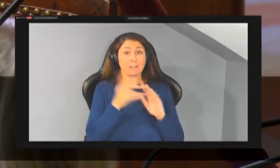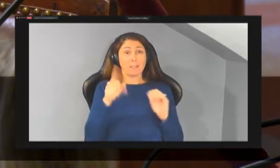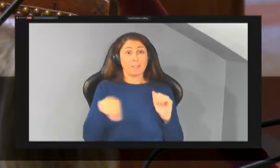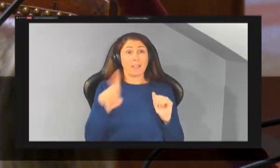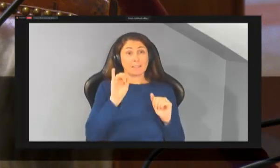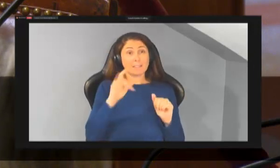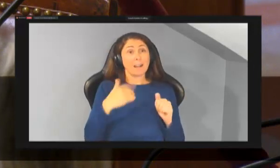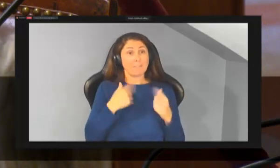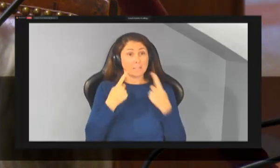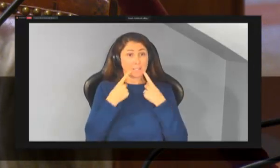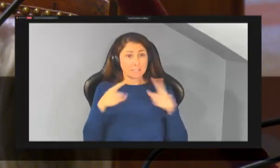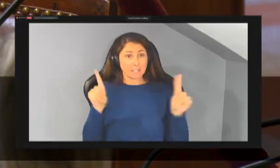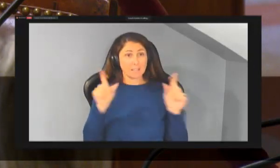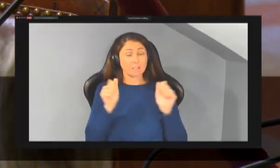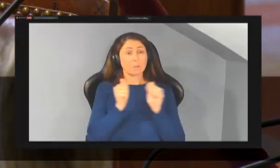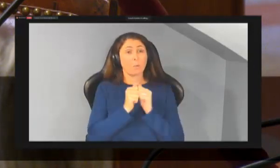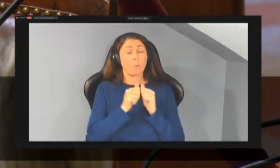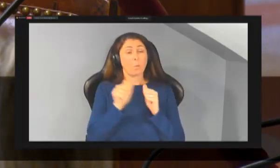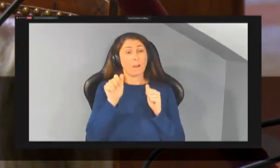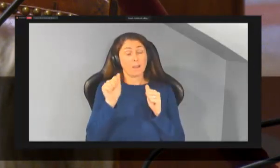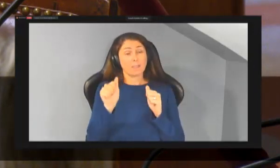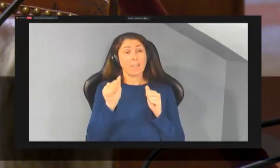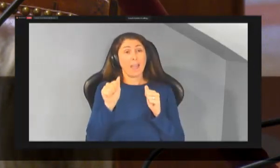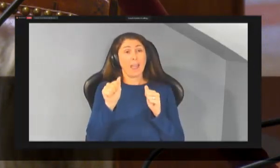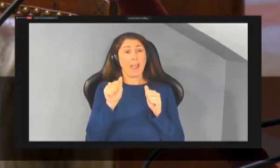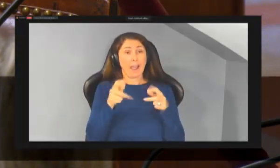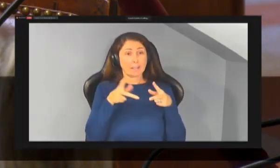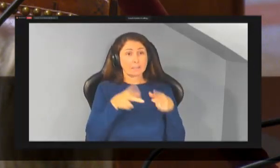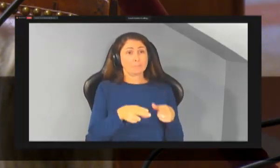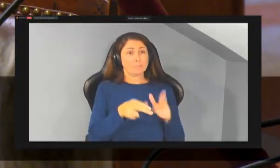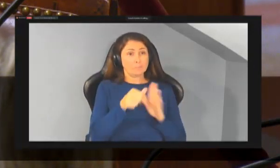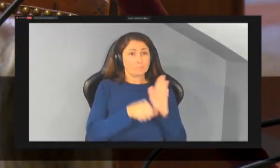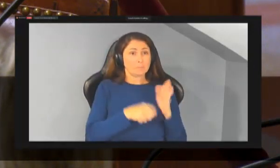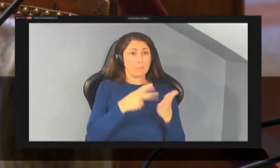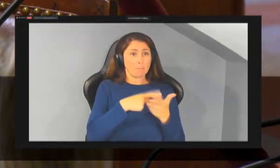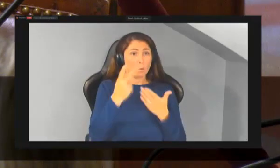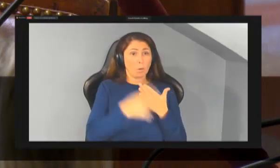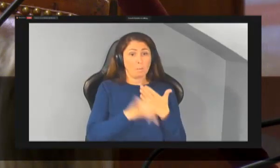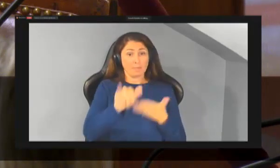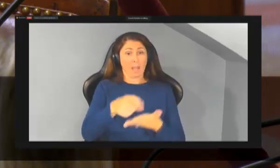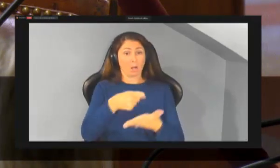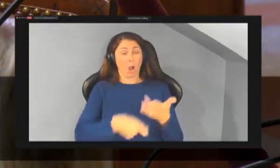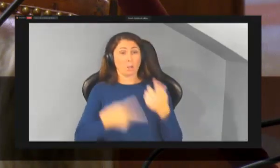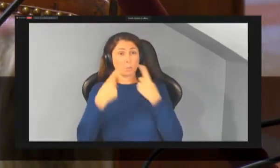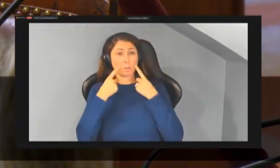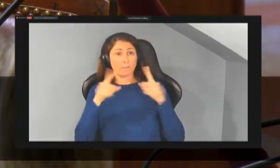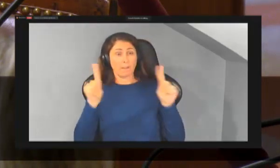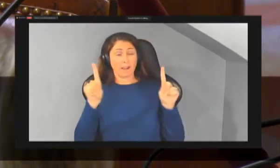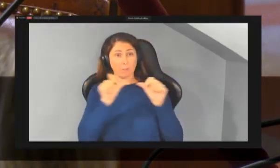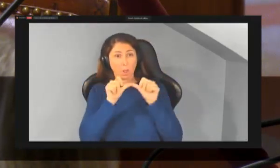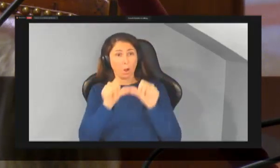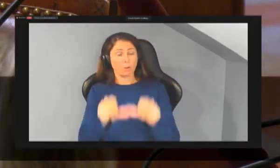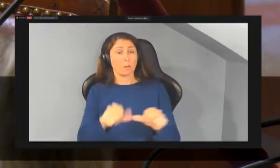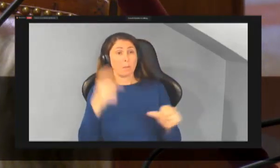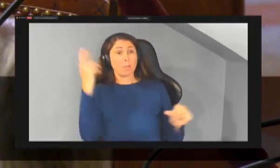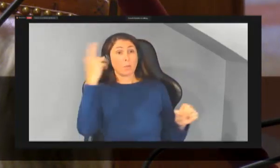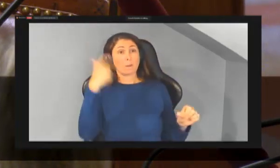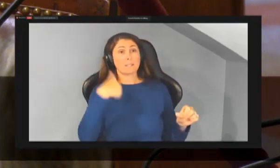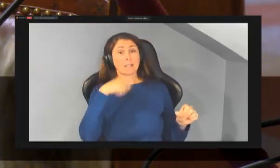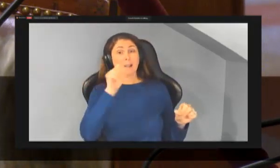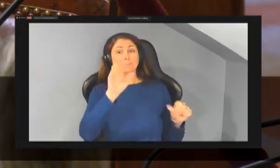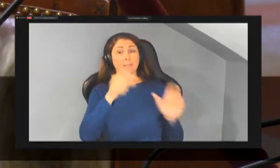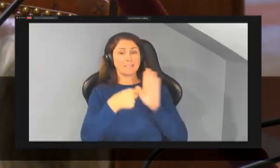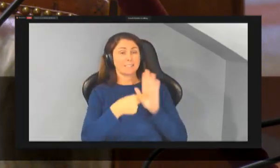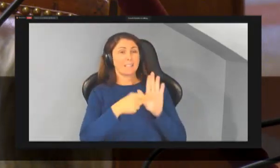success with a sterilization program, and the cost was more effective in the long term. And for them, the reason I gave the example of year